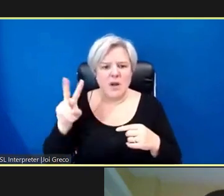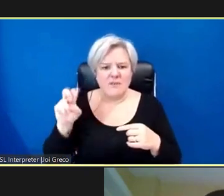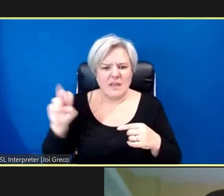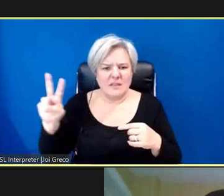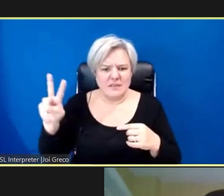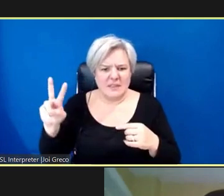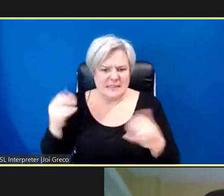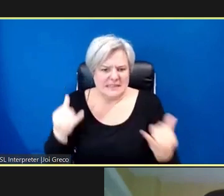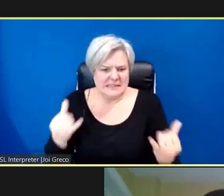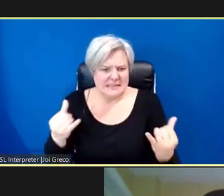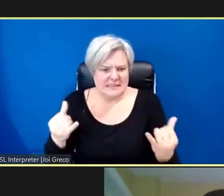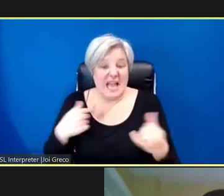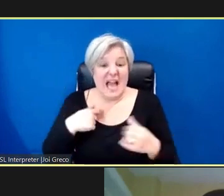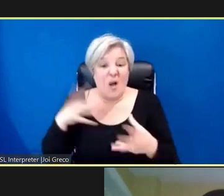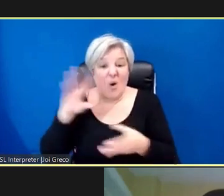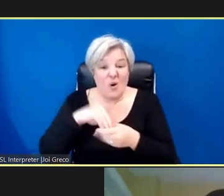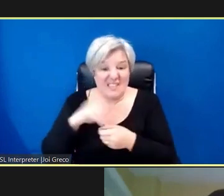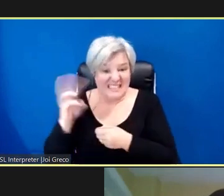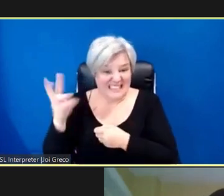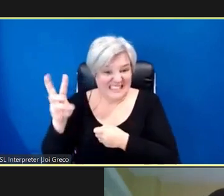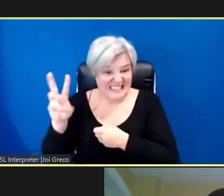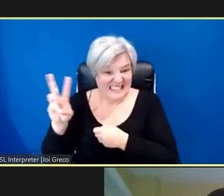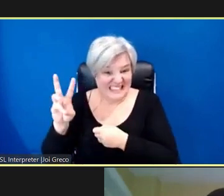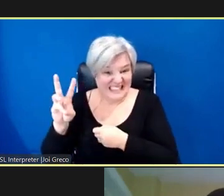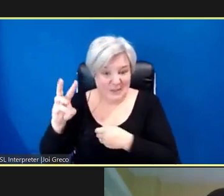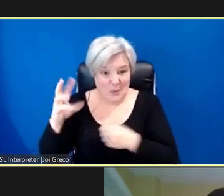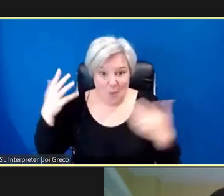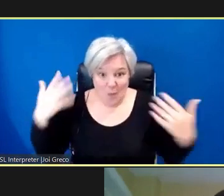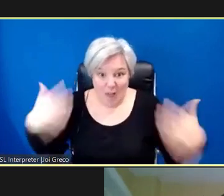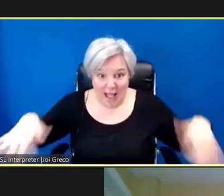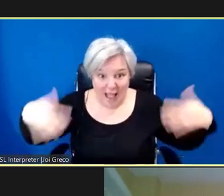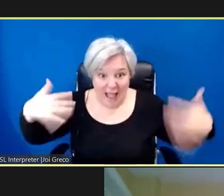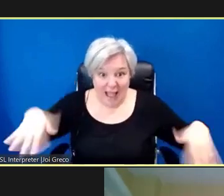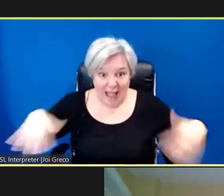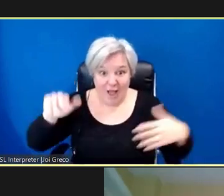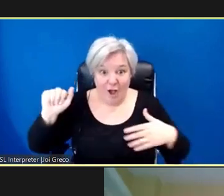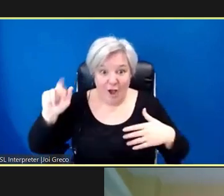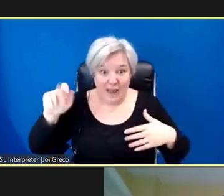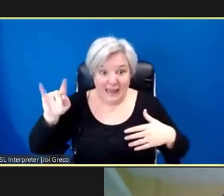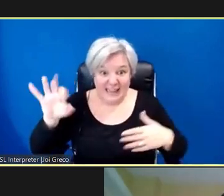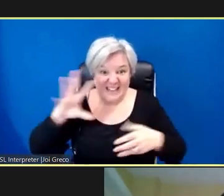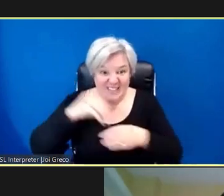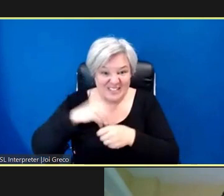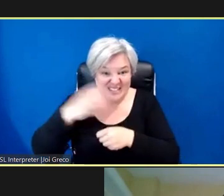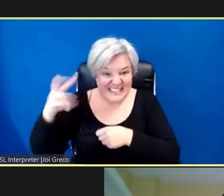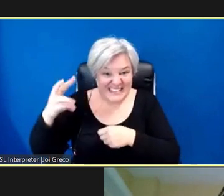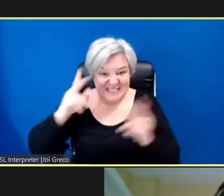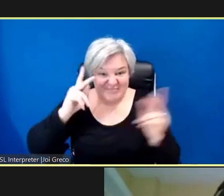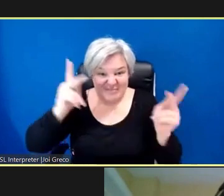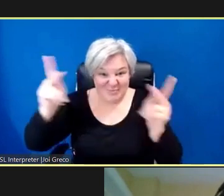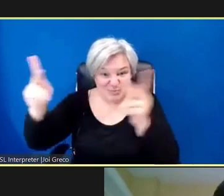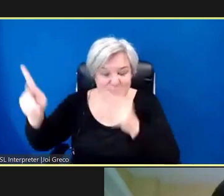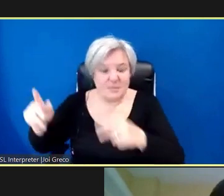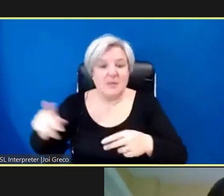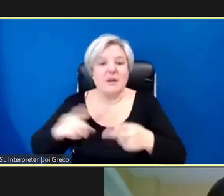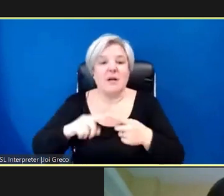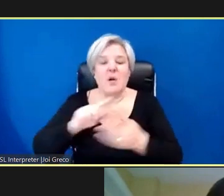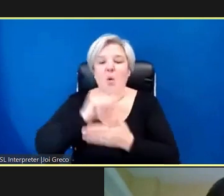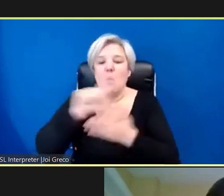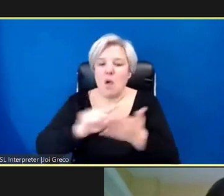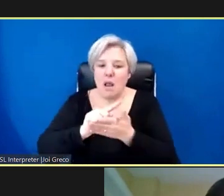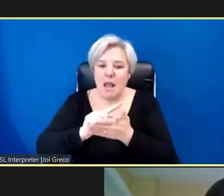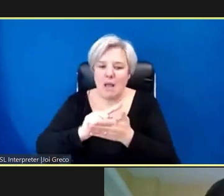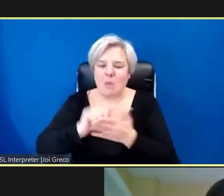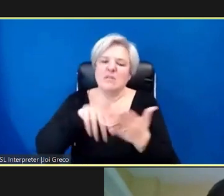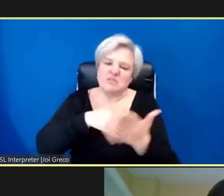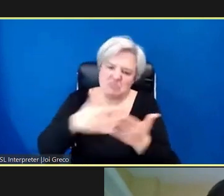VSVs to date, she's done 16. Woohoo! Way to go, Arlene. Number 2, approximately 1 hour to